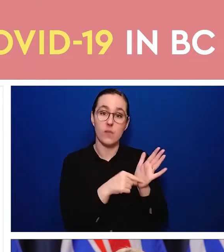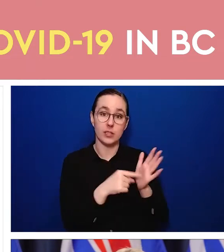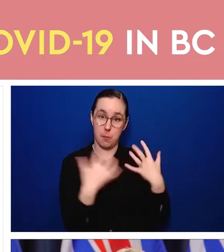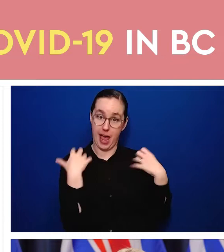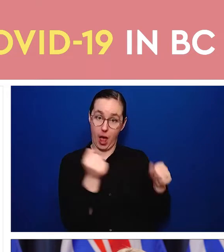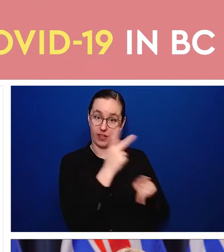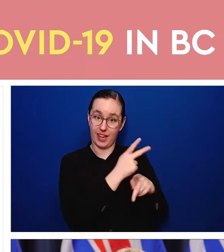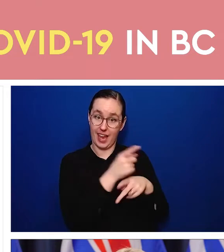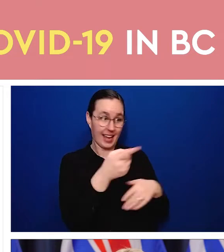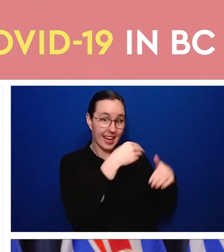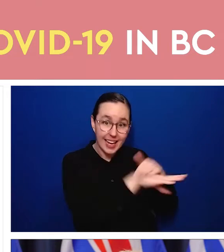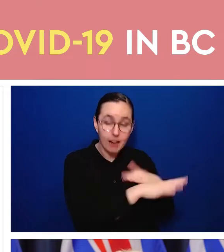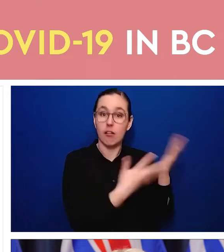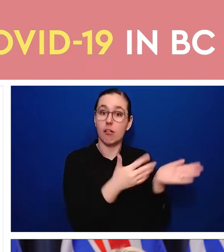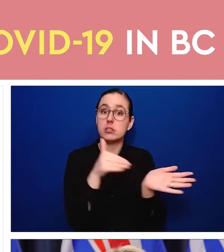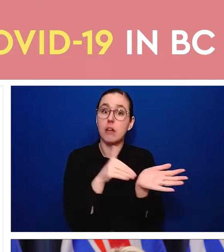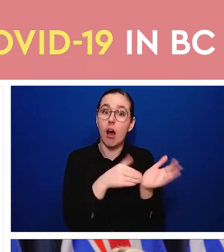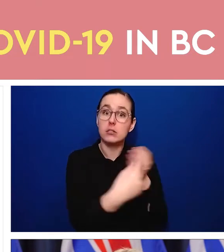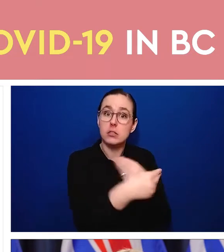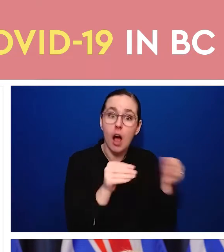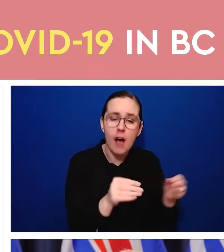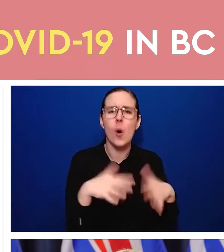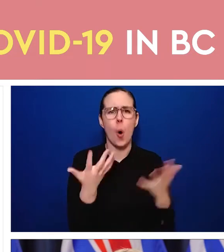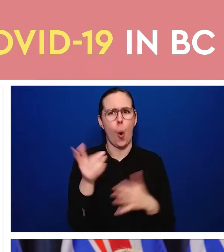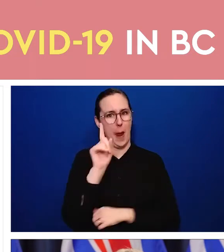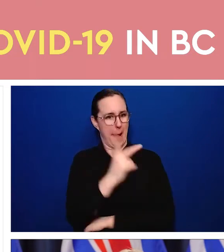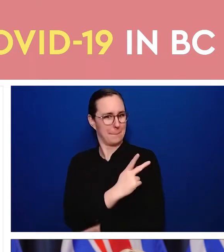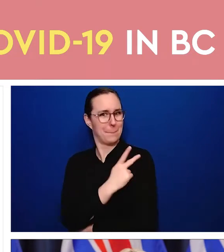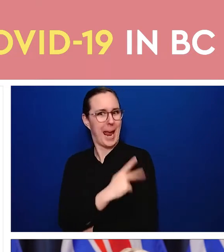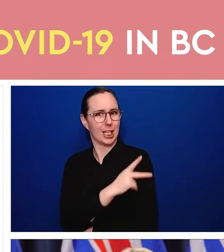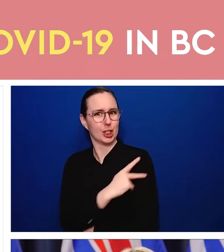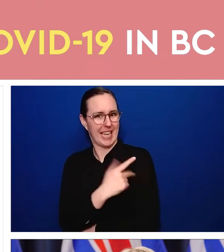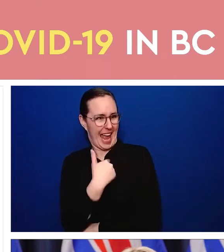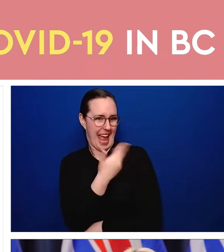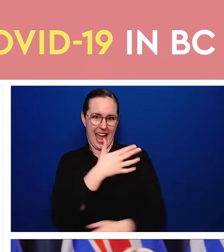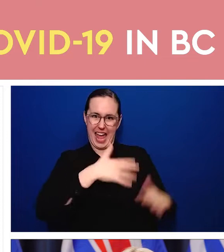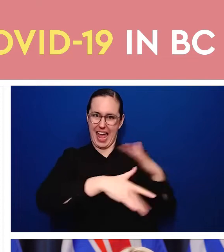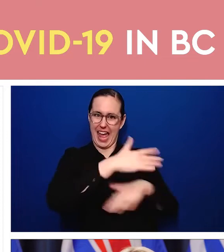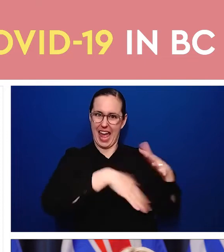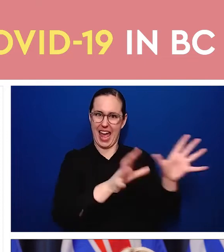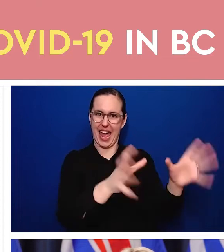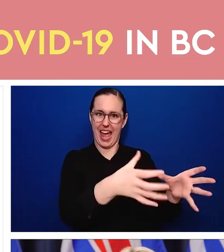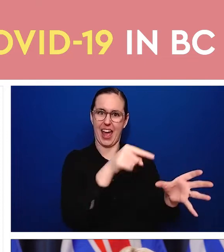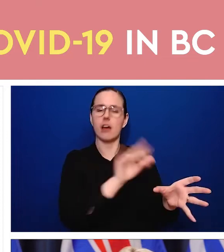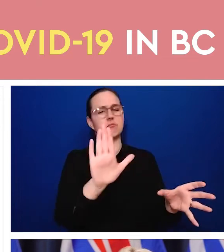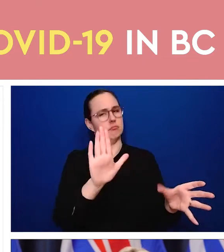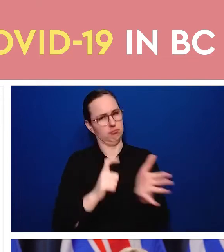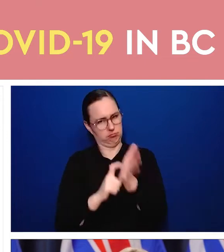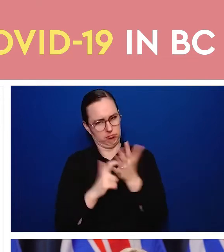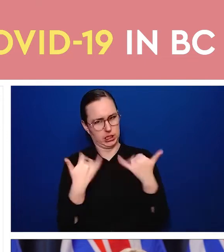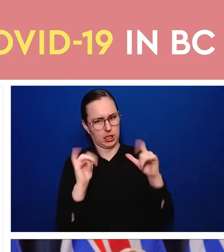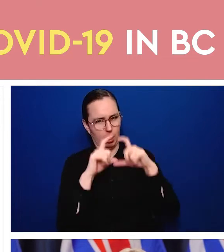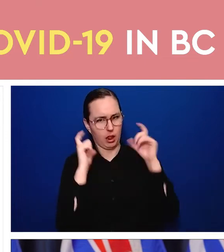patient contact areas. But in most low-risk locations, it will now be an option and no longer a